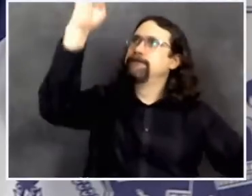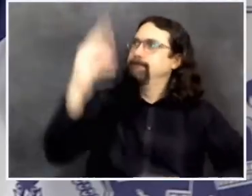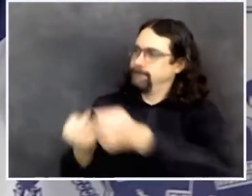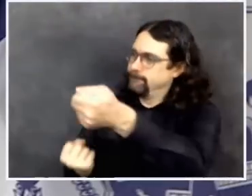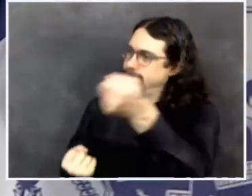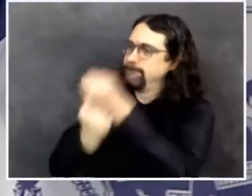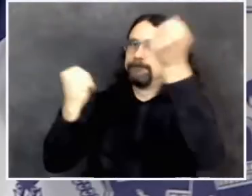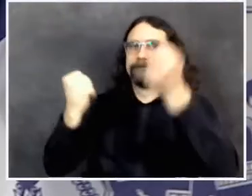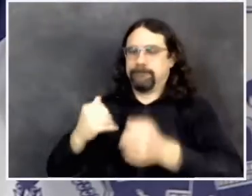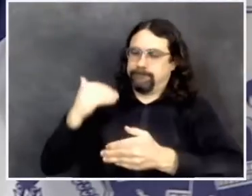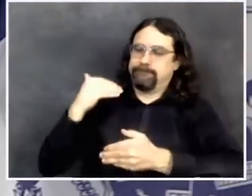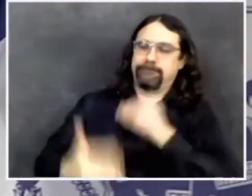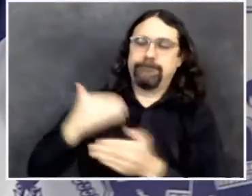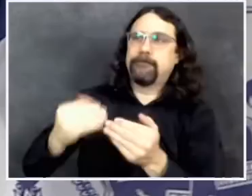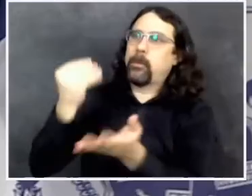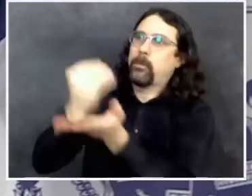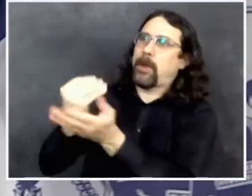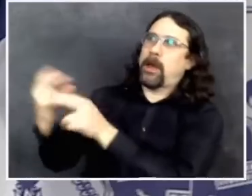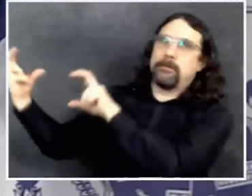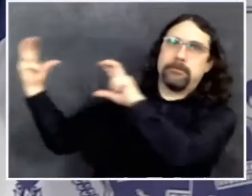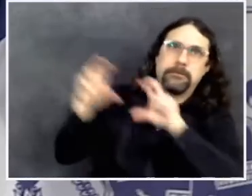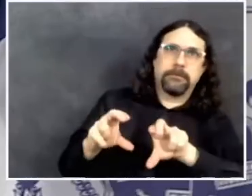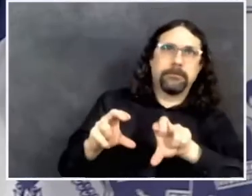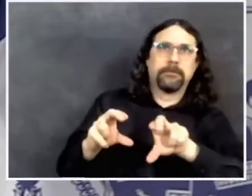colleagues in the media.